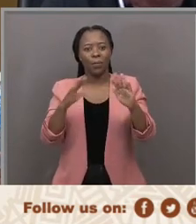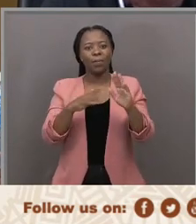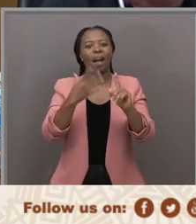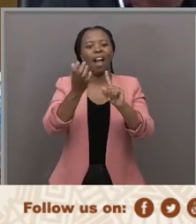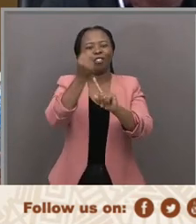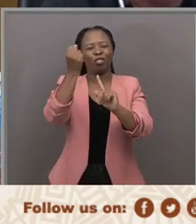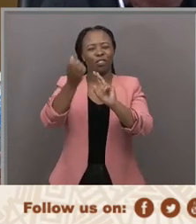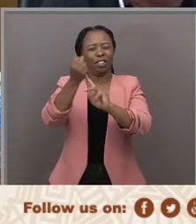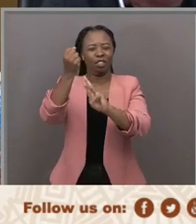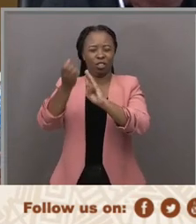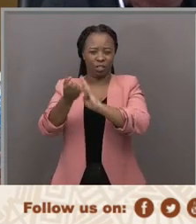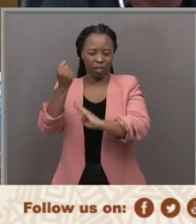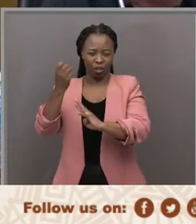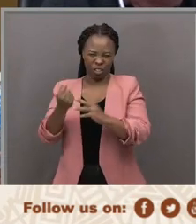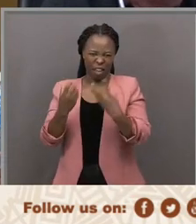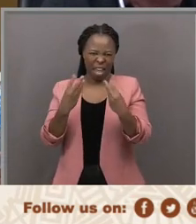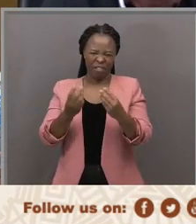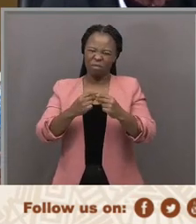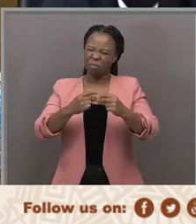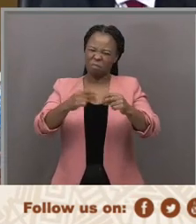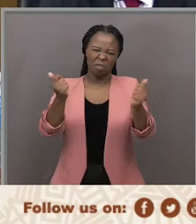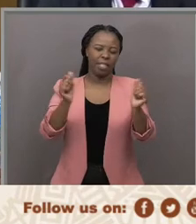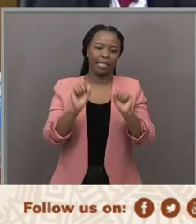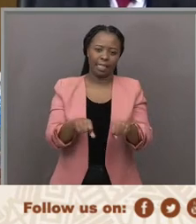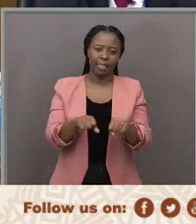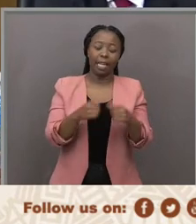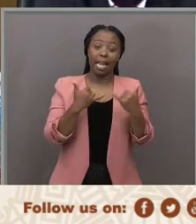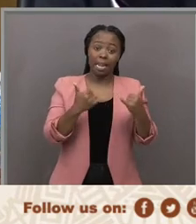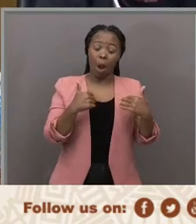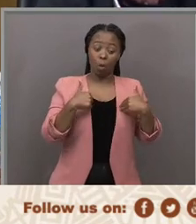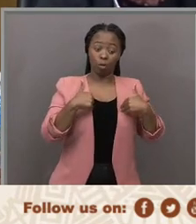great speed. We are also rolling out